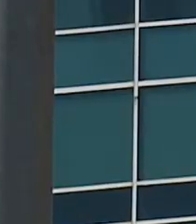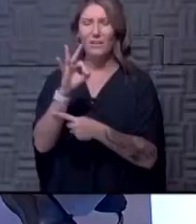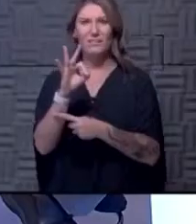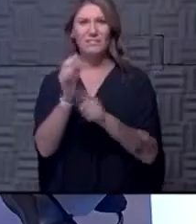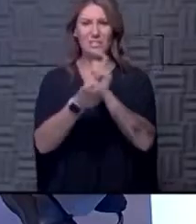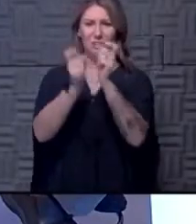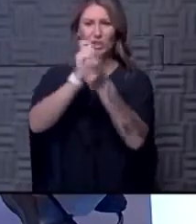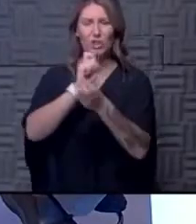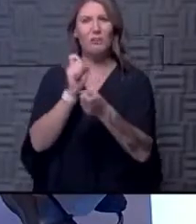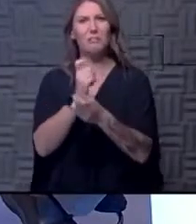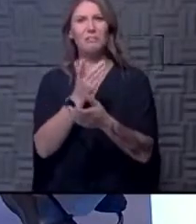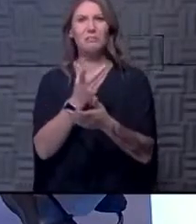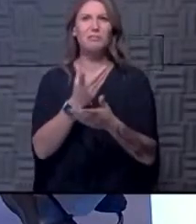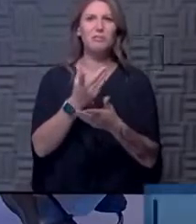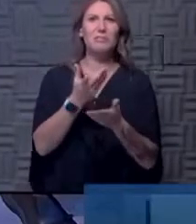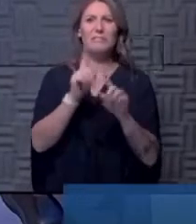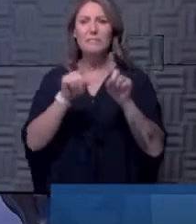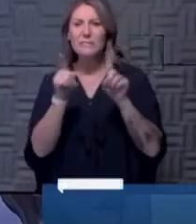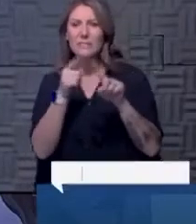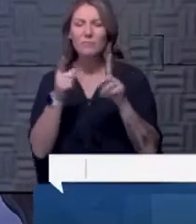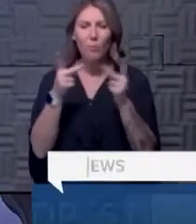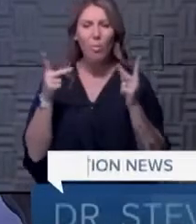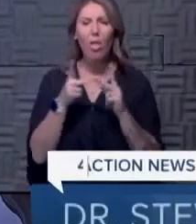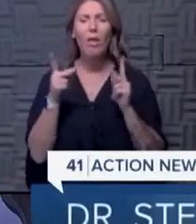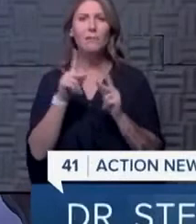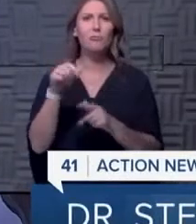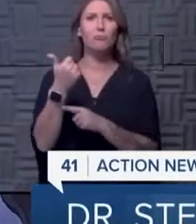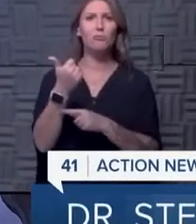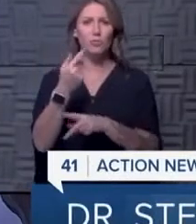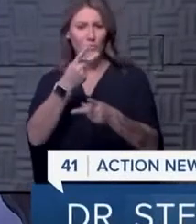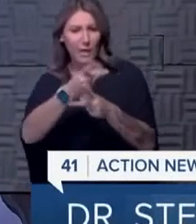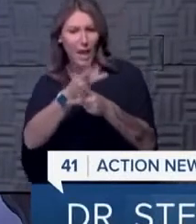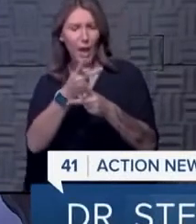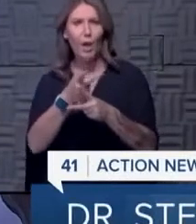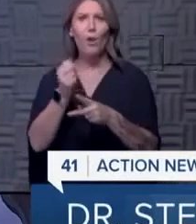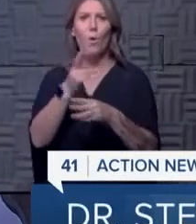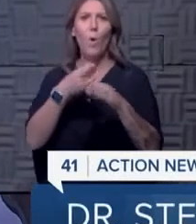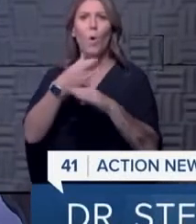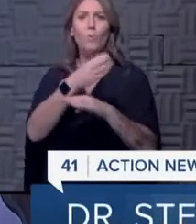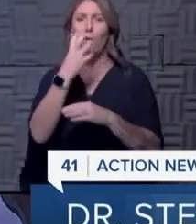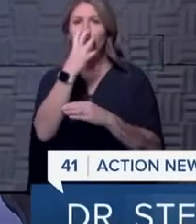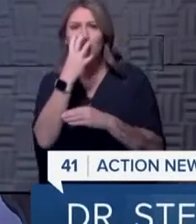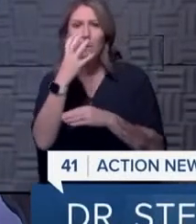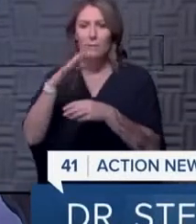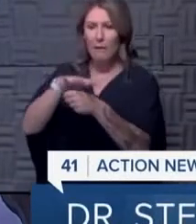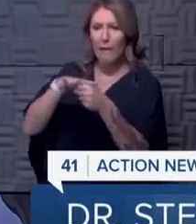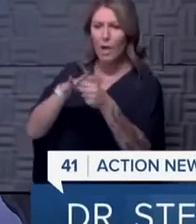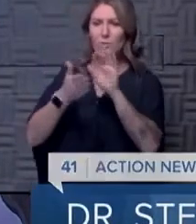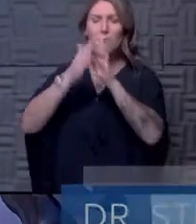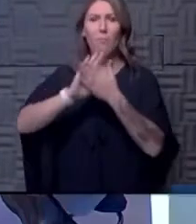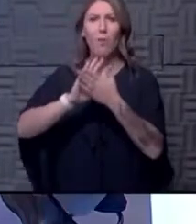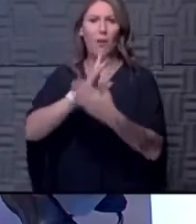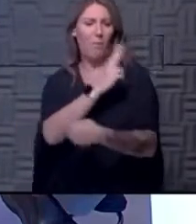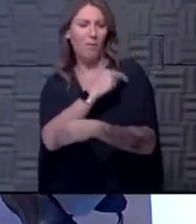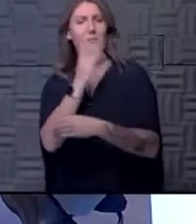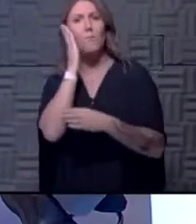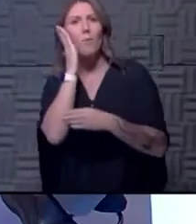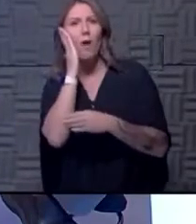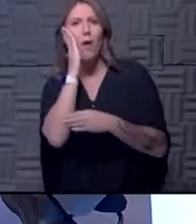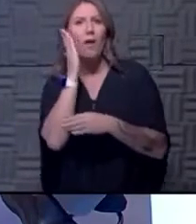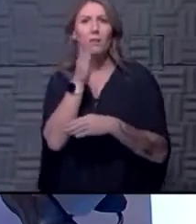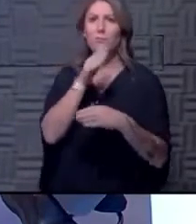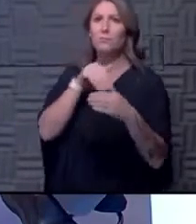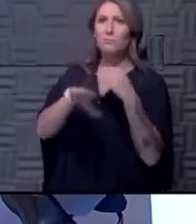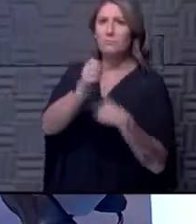space. You know, open up alternative care areas, take some of our post-anesthesia recovery areas and turn them into hospital beds for patients to be